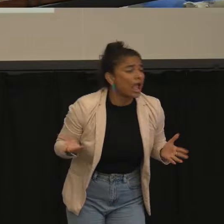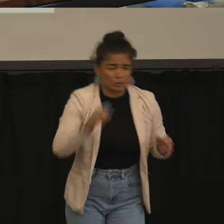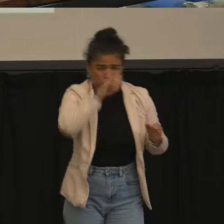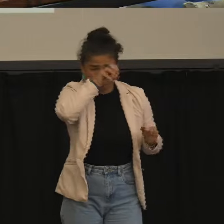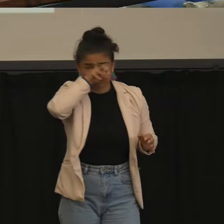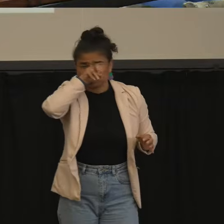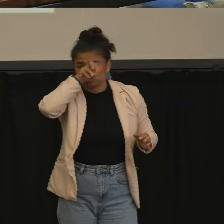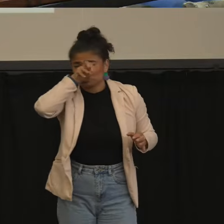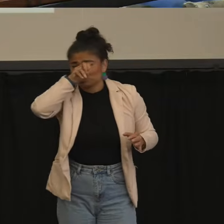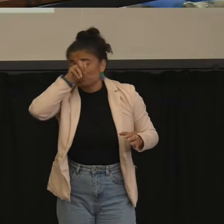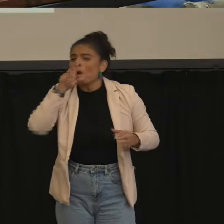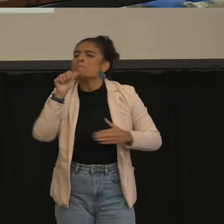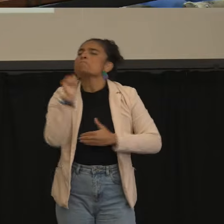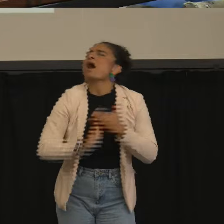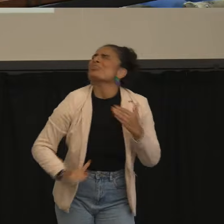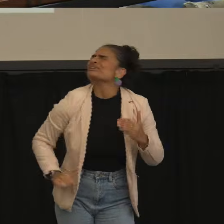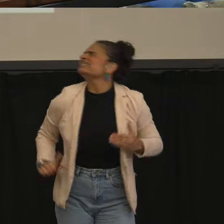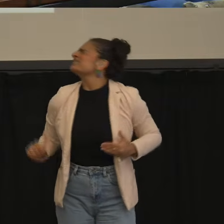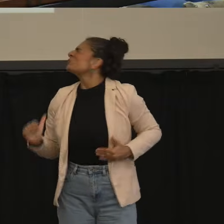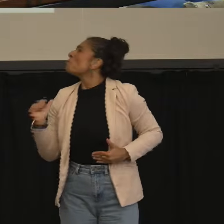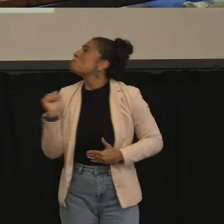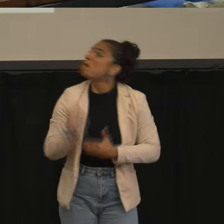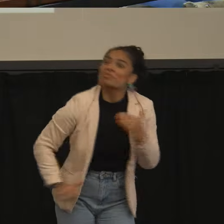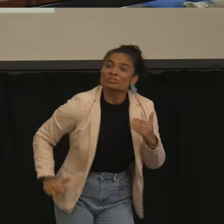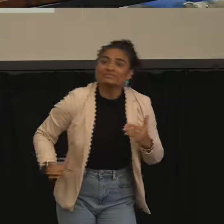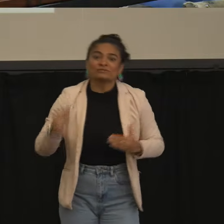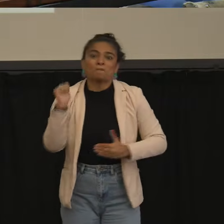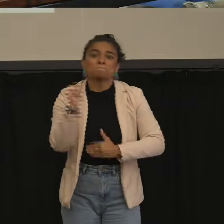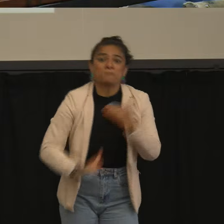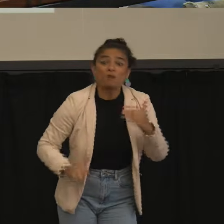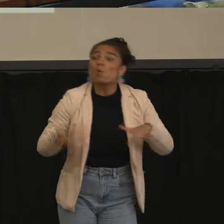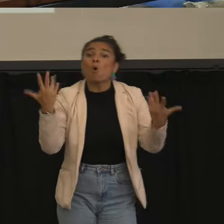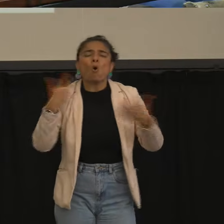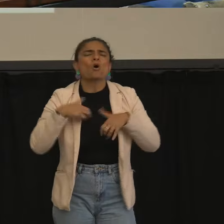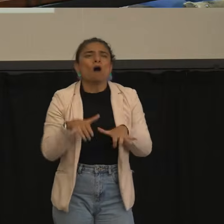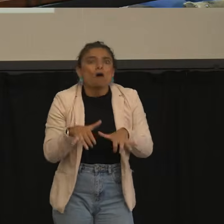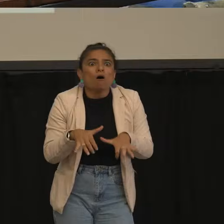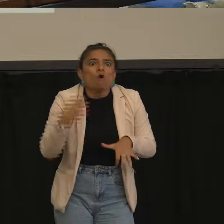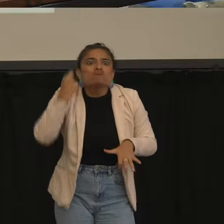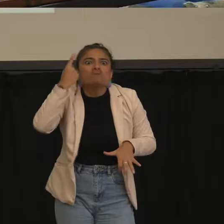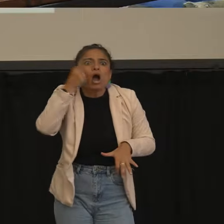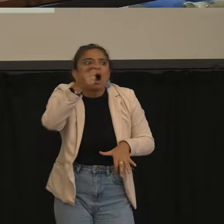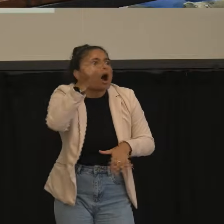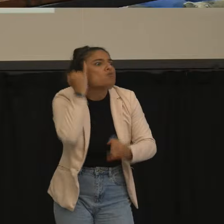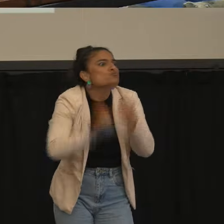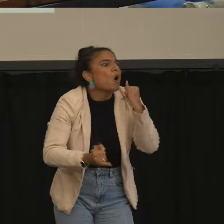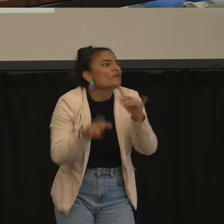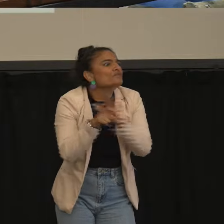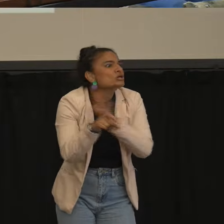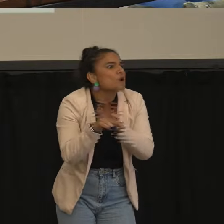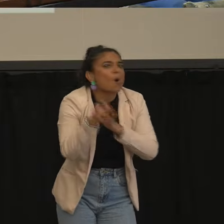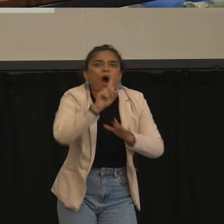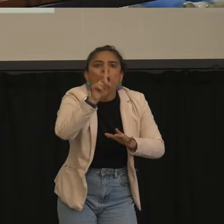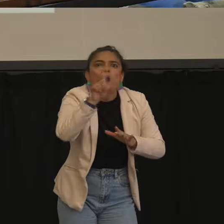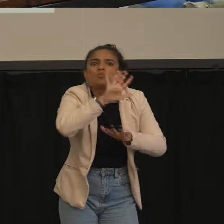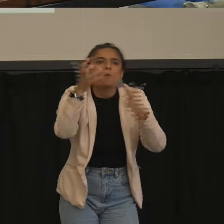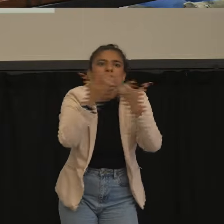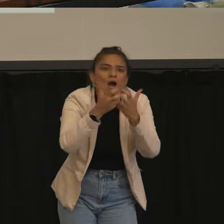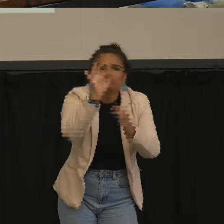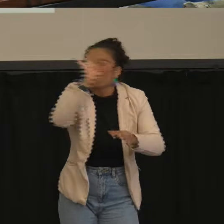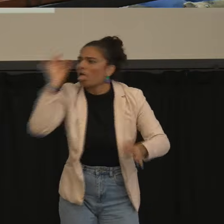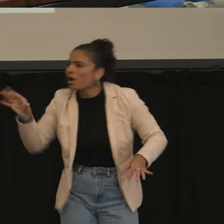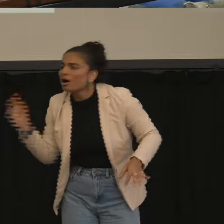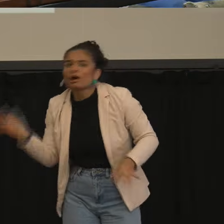the file names, the videos that went with each file, which month, And that took months and months of work.